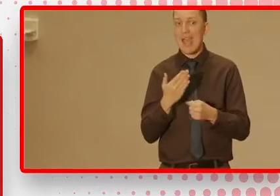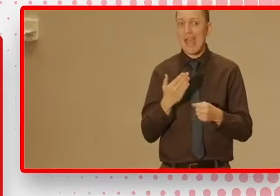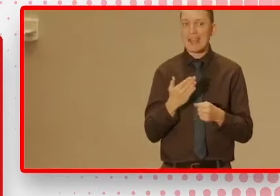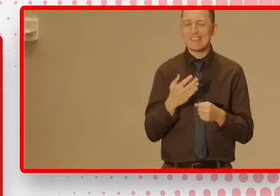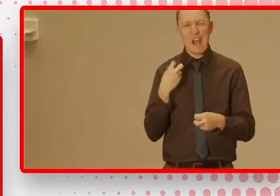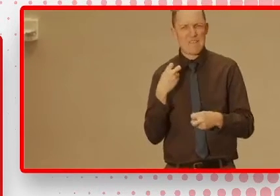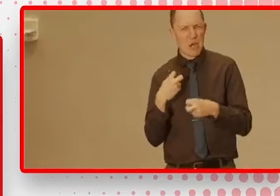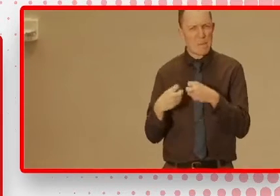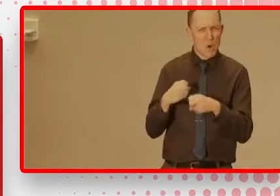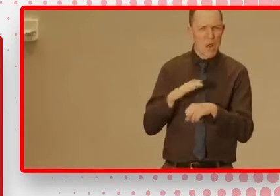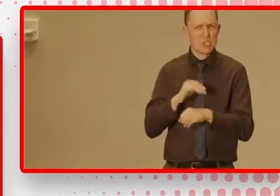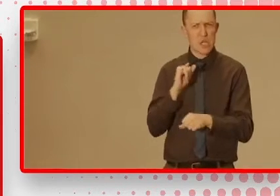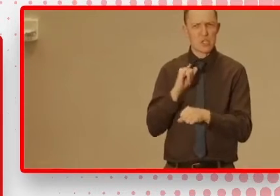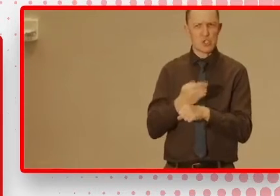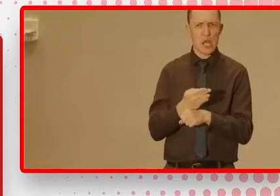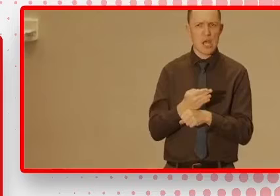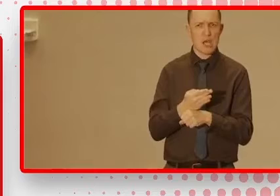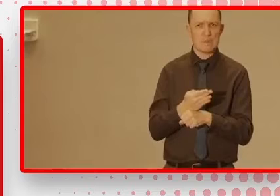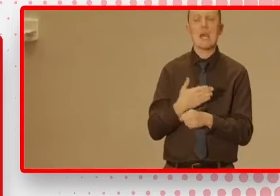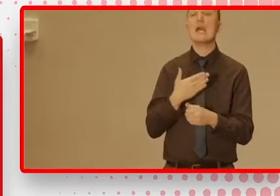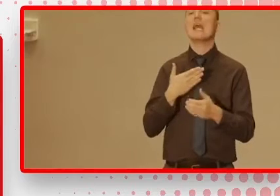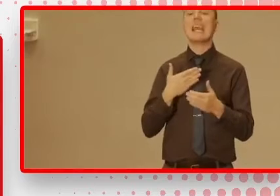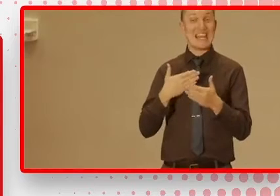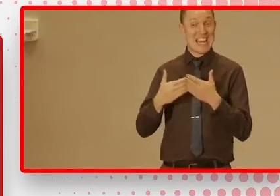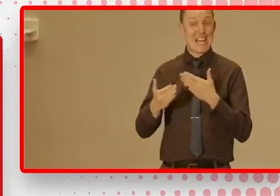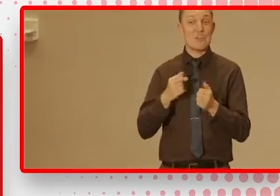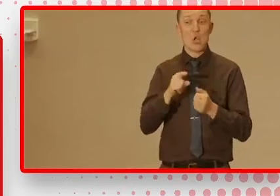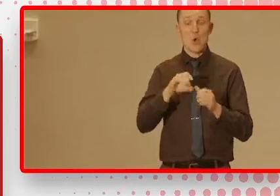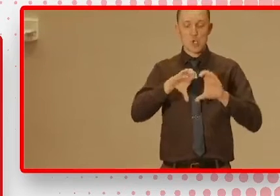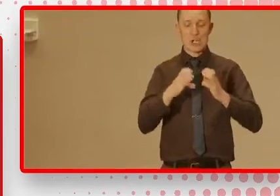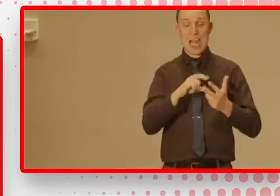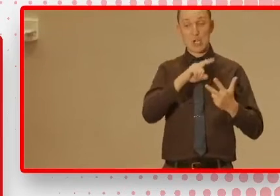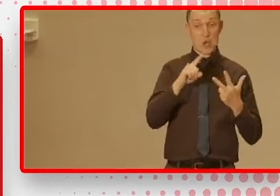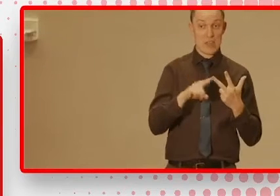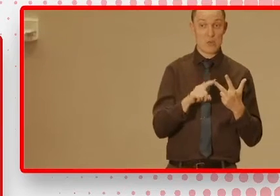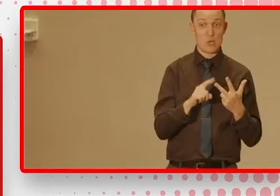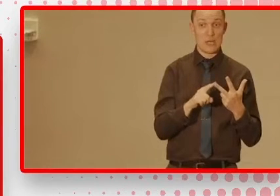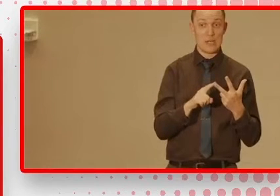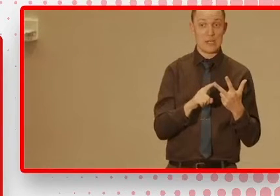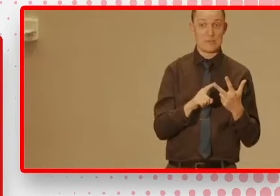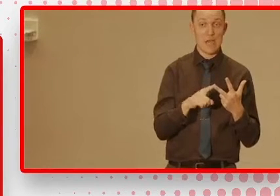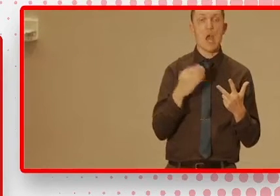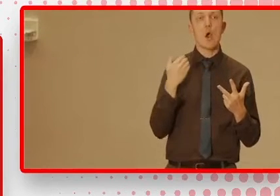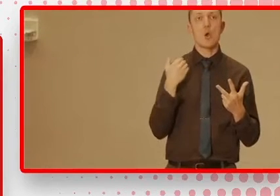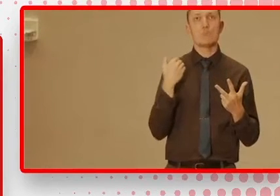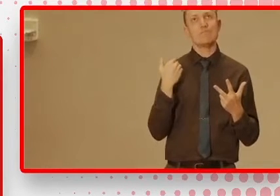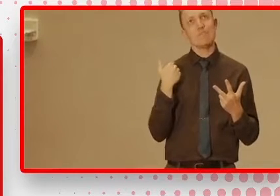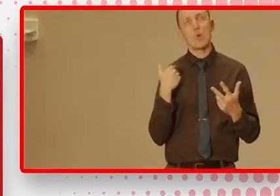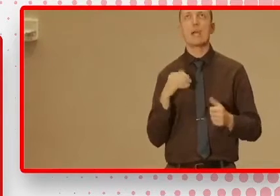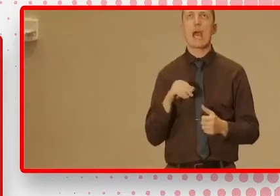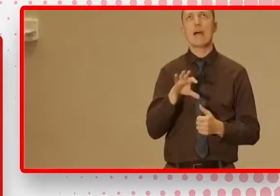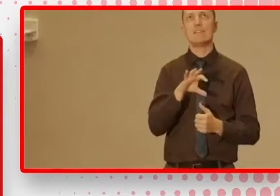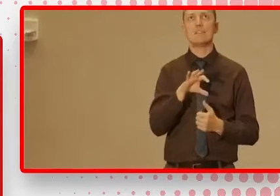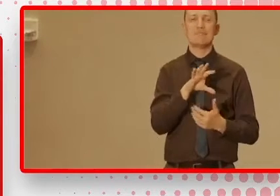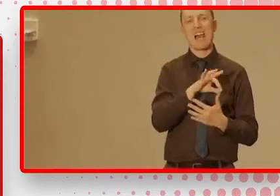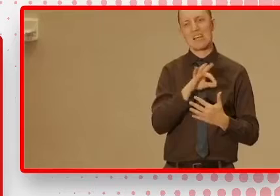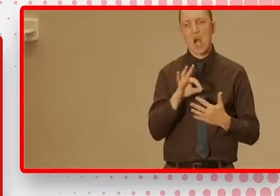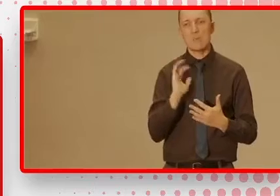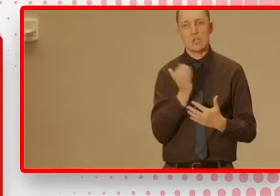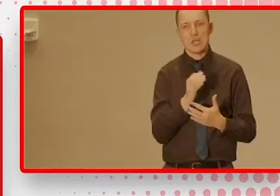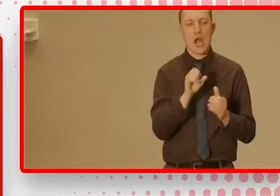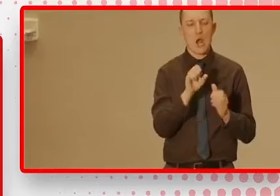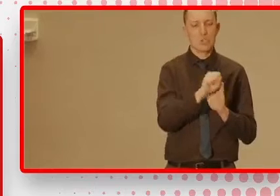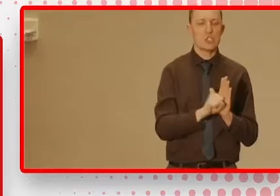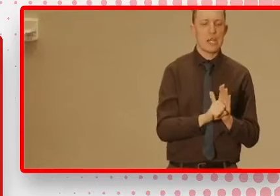job. Even though you fall into category 3, we have an option in our state that we did through the feds that